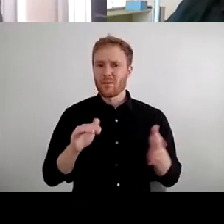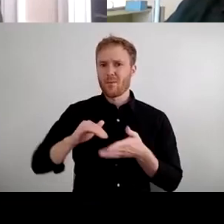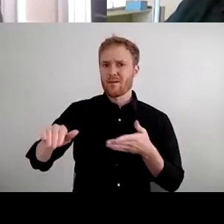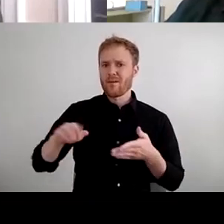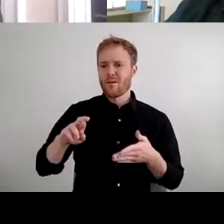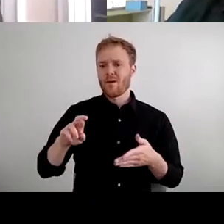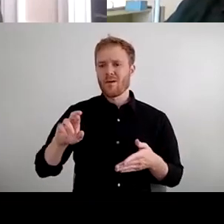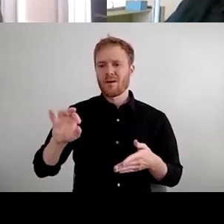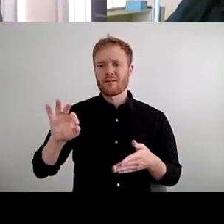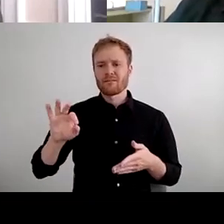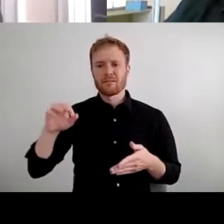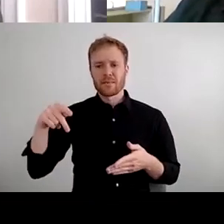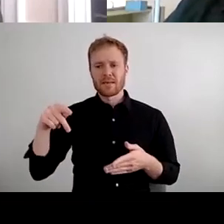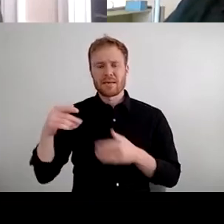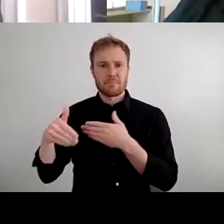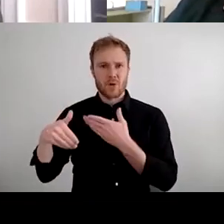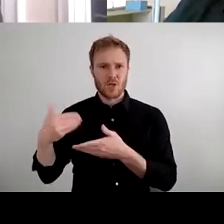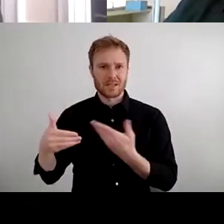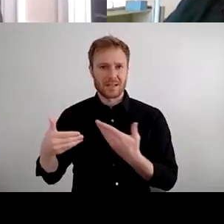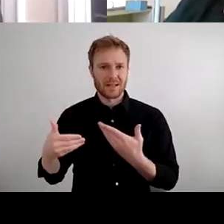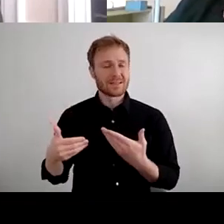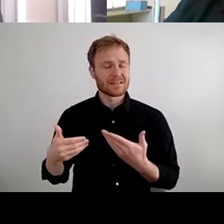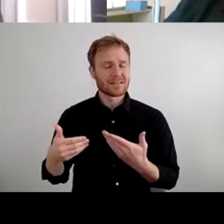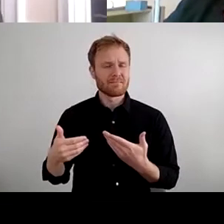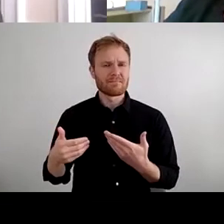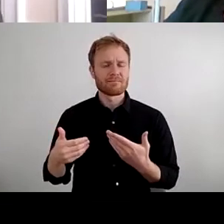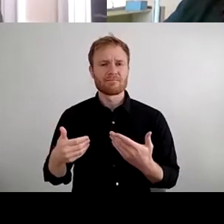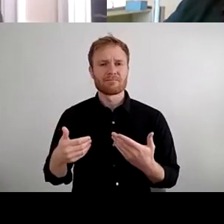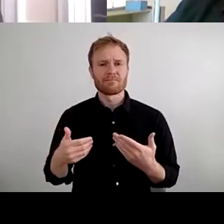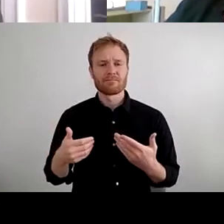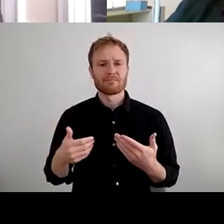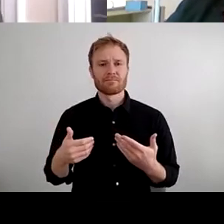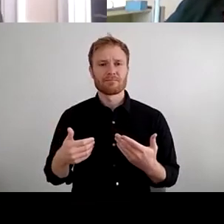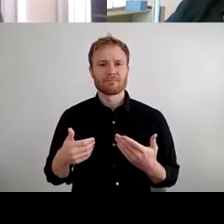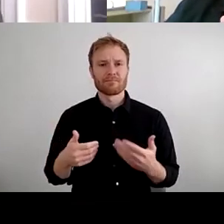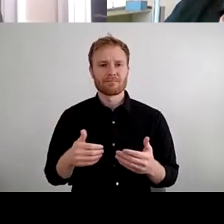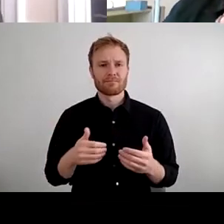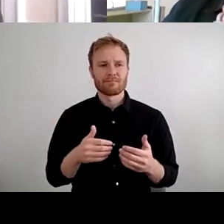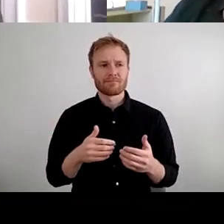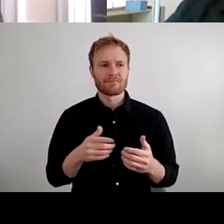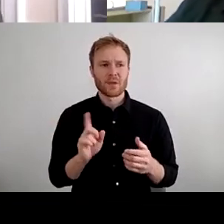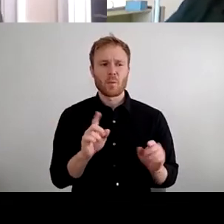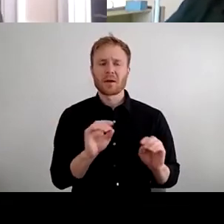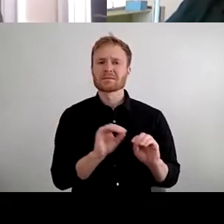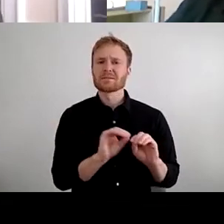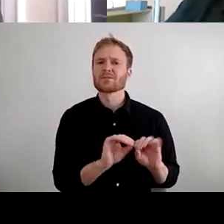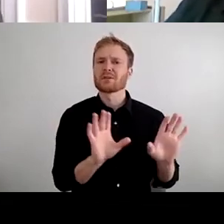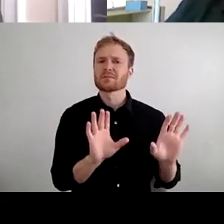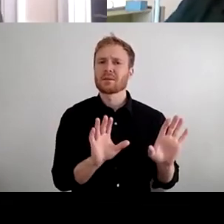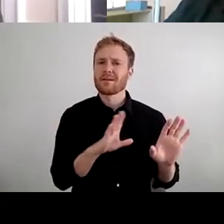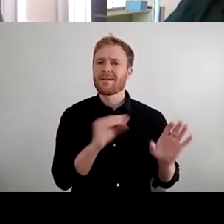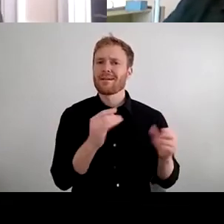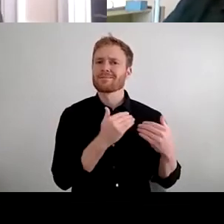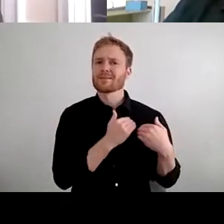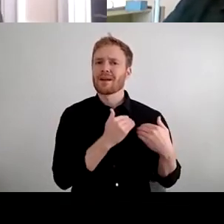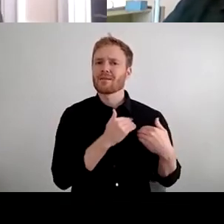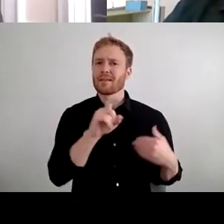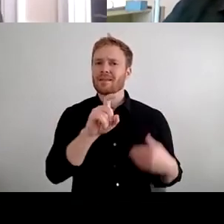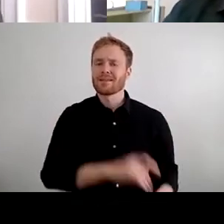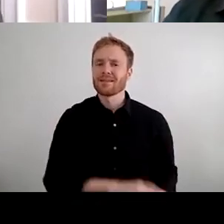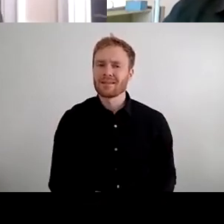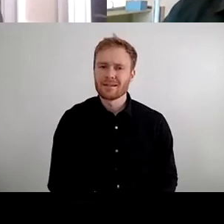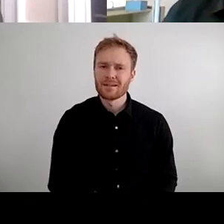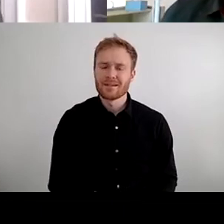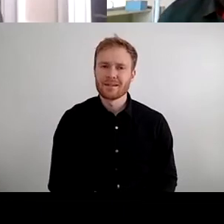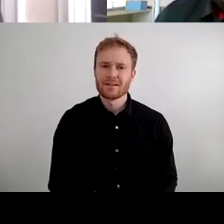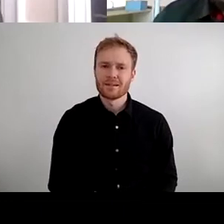so how is this, where's the transparency and accountability? This is a continuation of